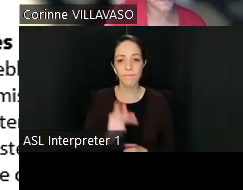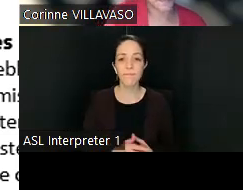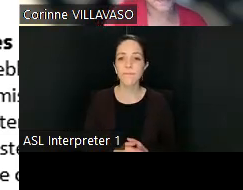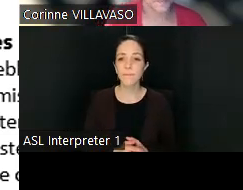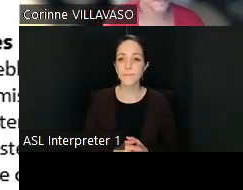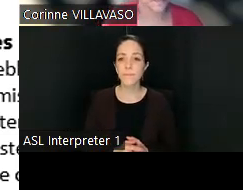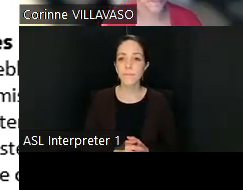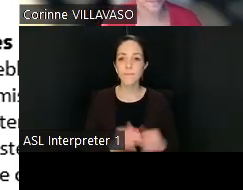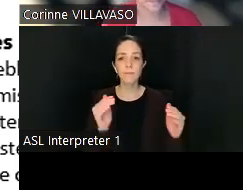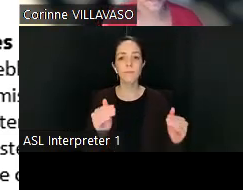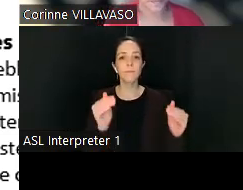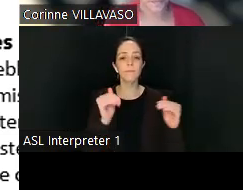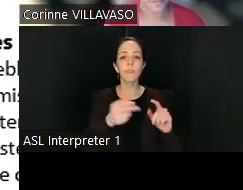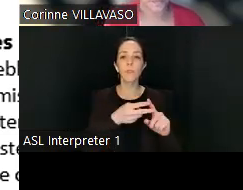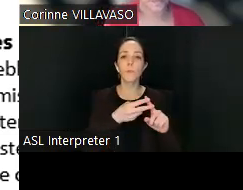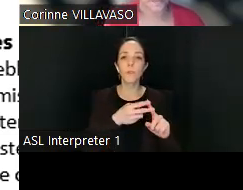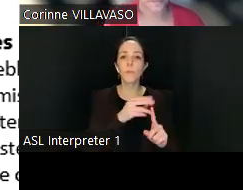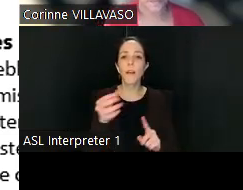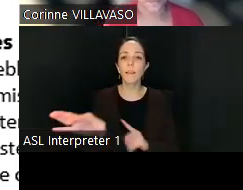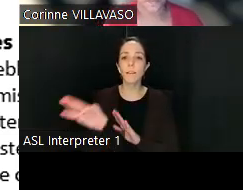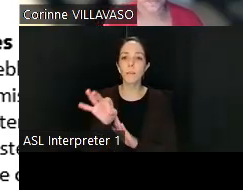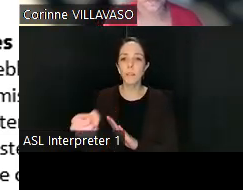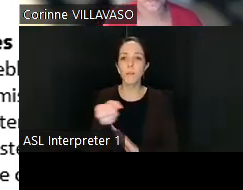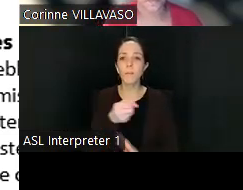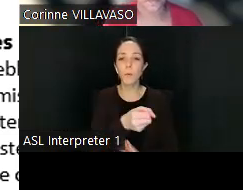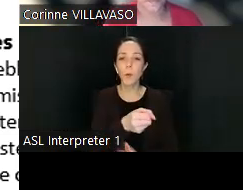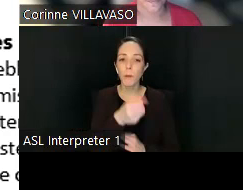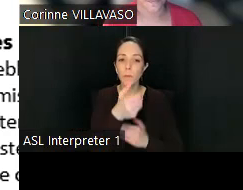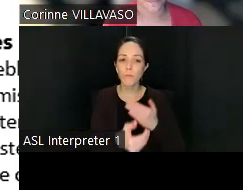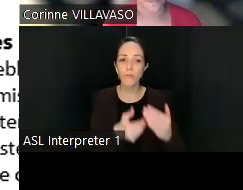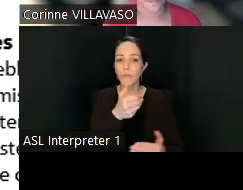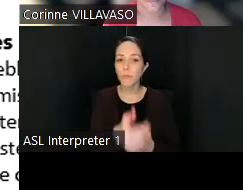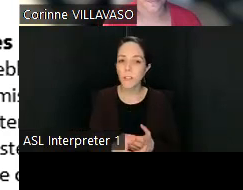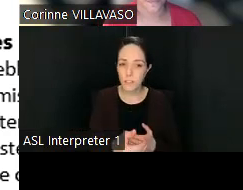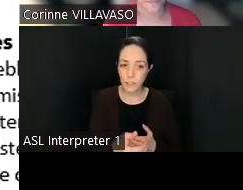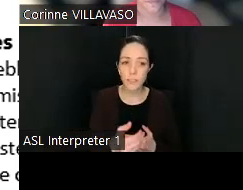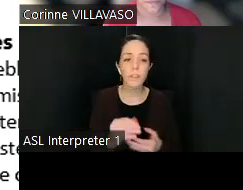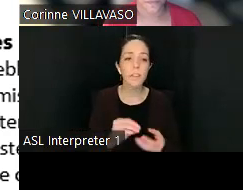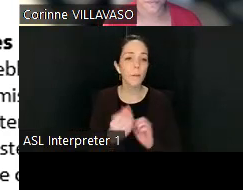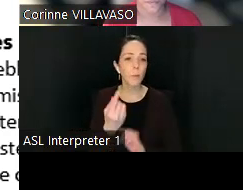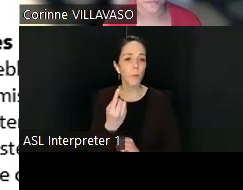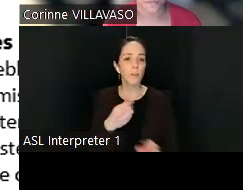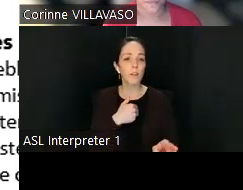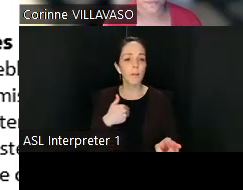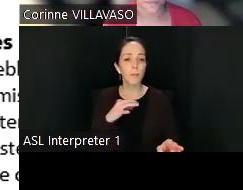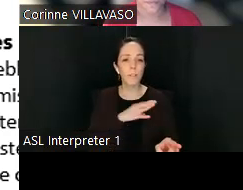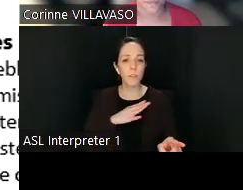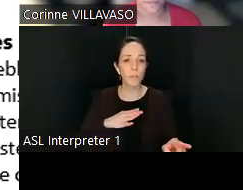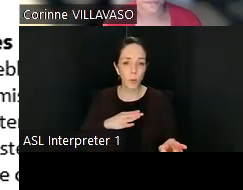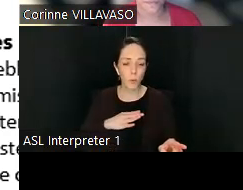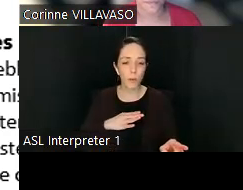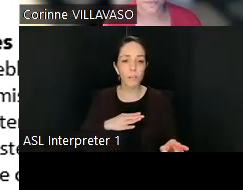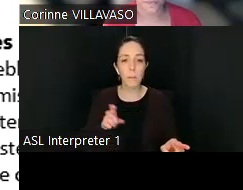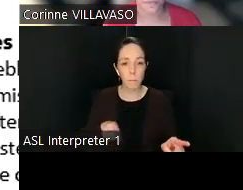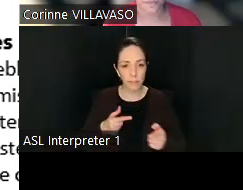The next section is recruitment and appointing process, including representation. So number one, members of the board shall live,